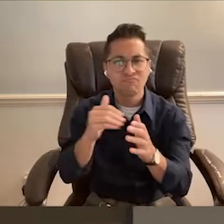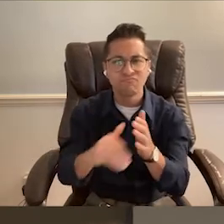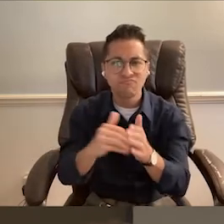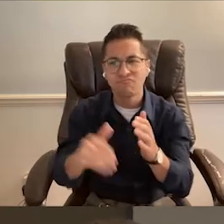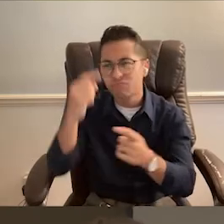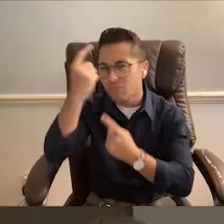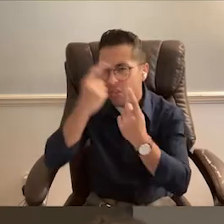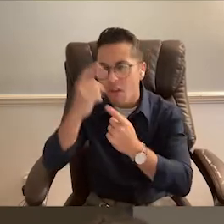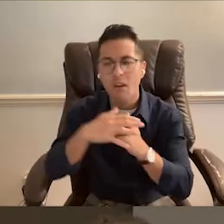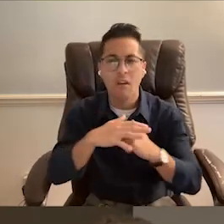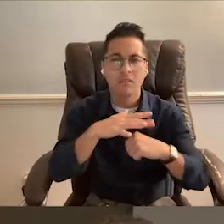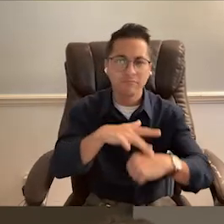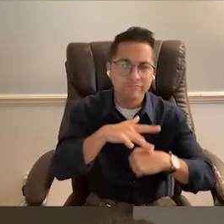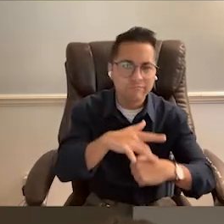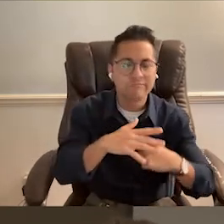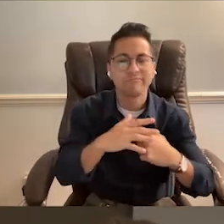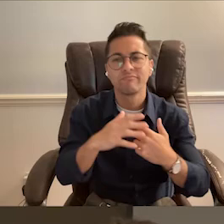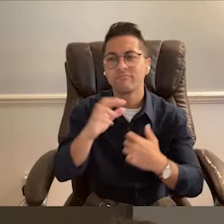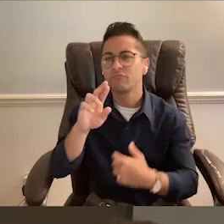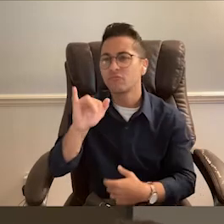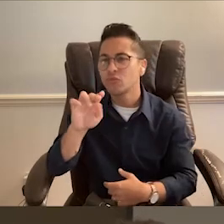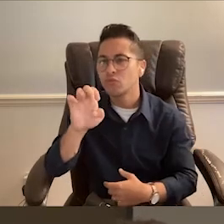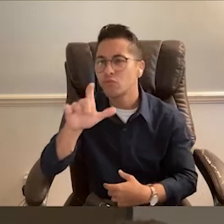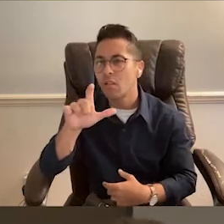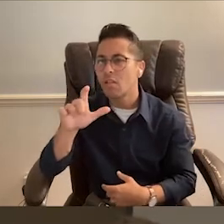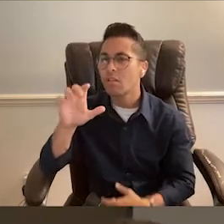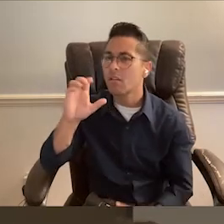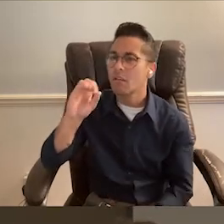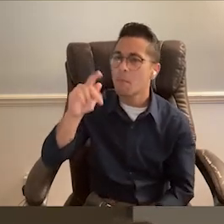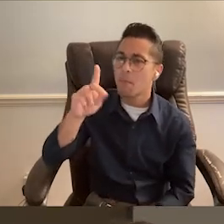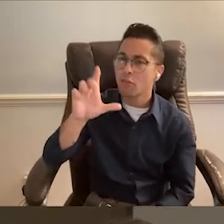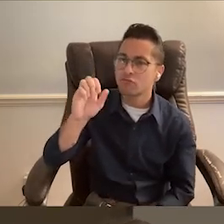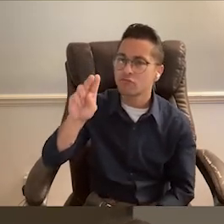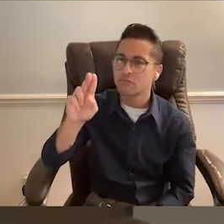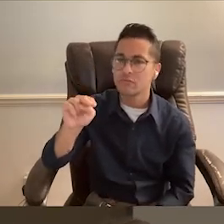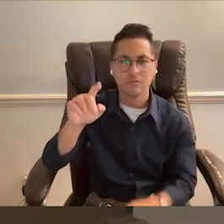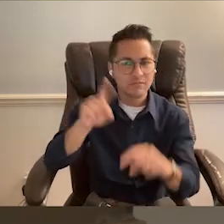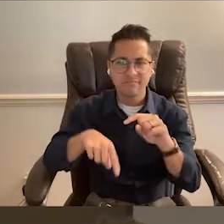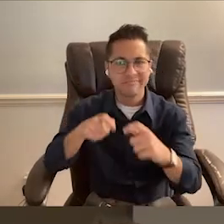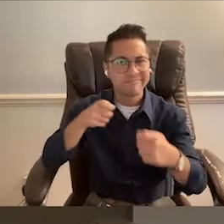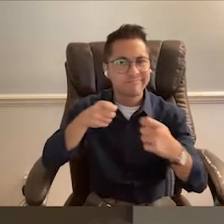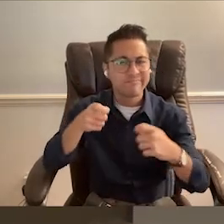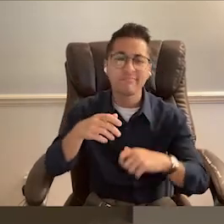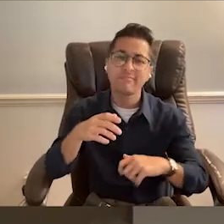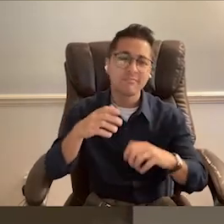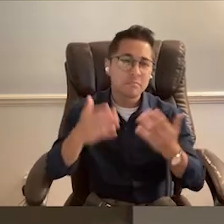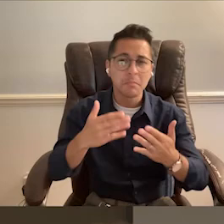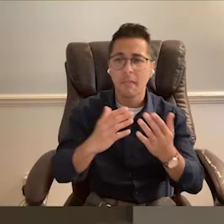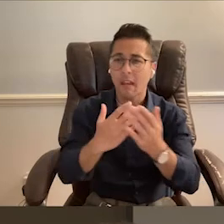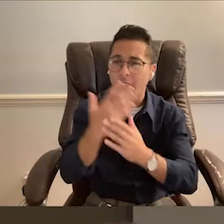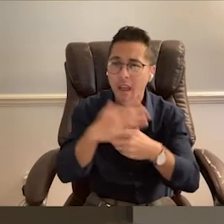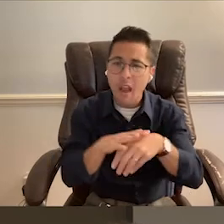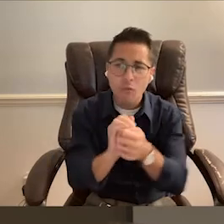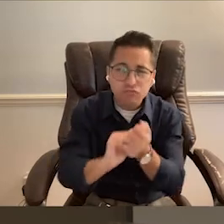People with OCD live with intense, recurrent, unwanted thoughts, obsessions, or rituals, compulsions, which